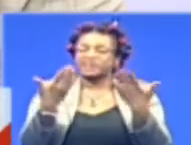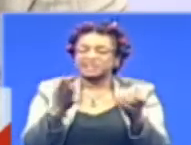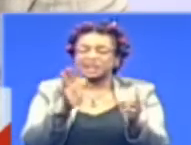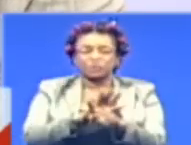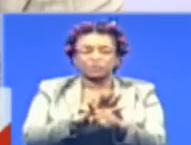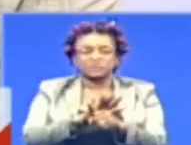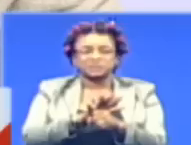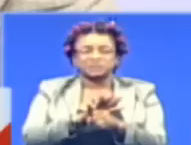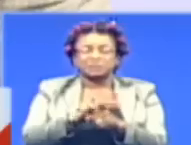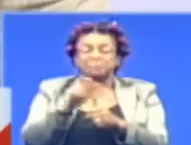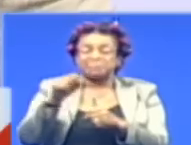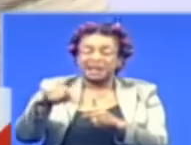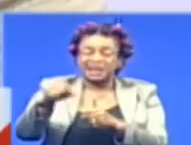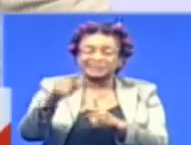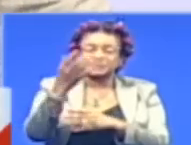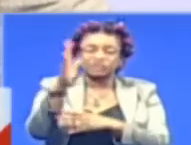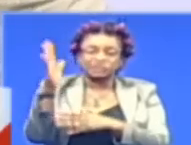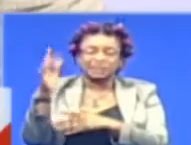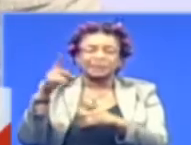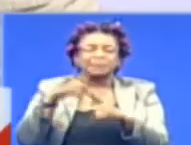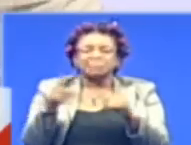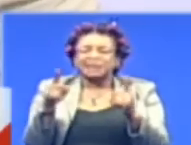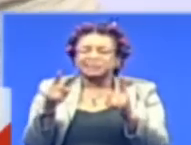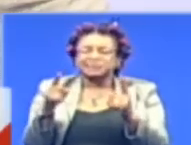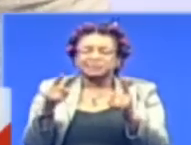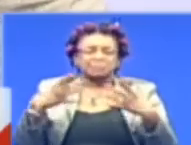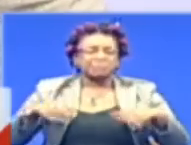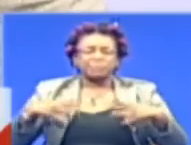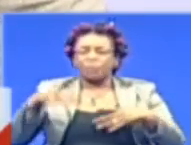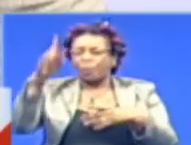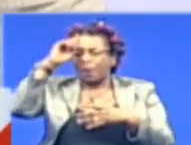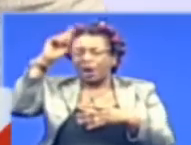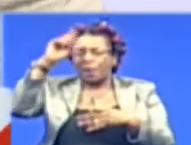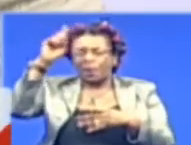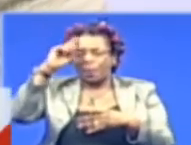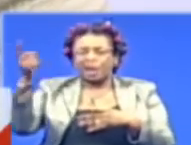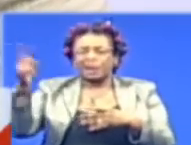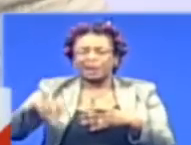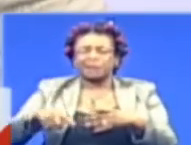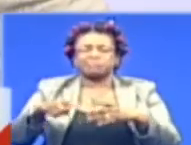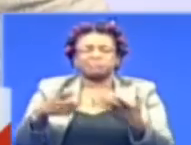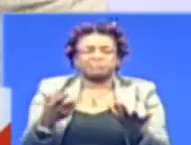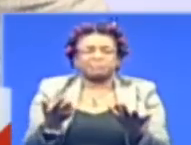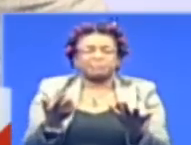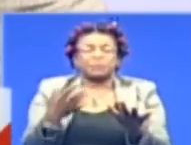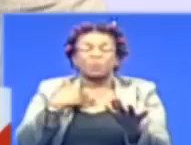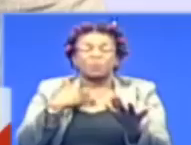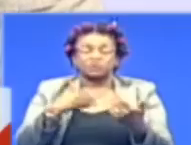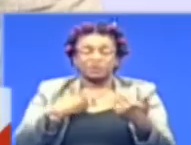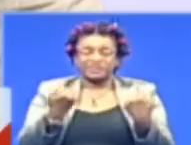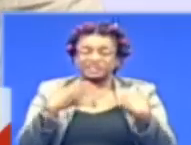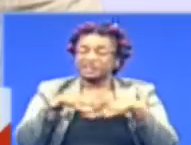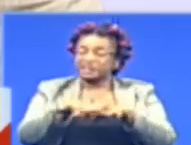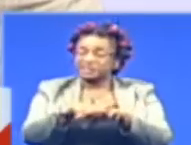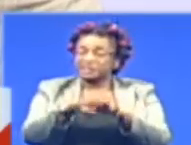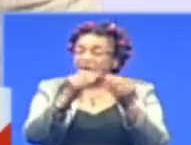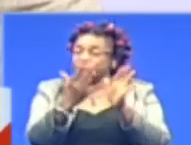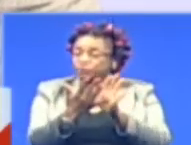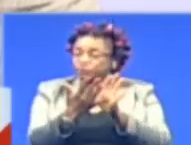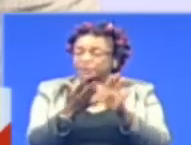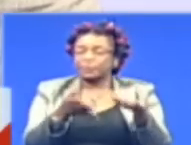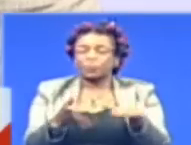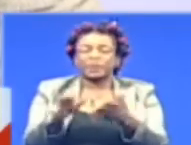of tree planting, but at the end of the day, they just see strangers coming to harvest their own forest. So we want to have an integrated approach in the way